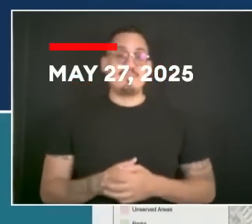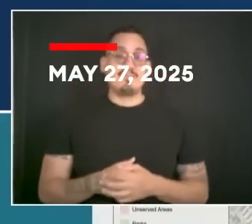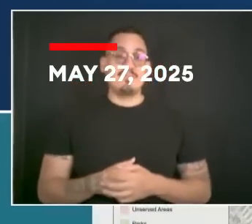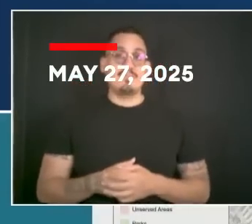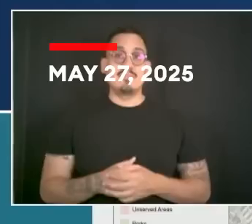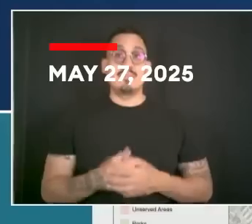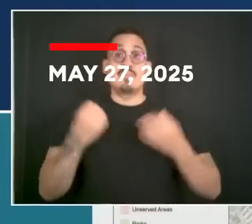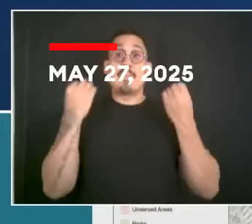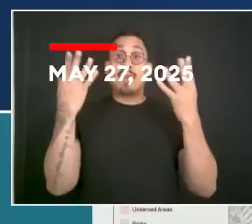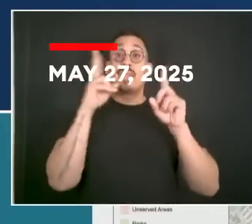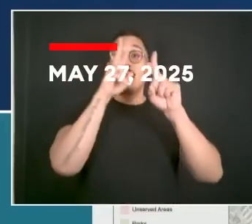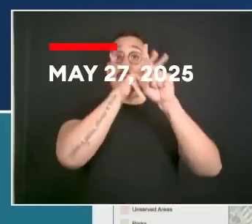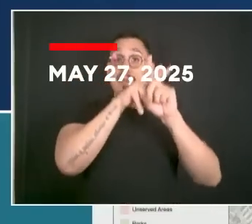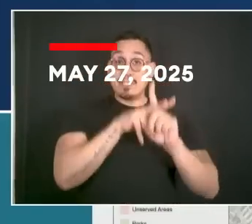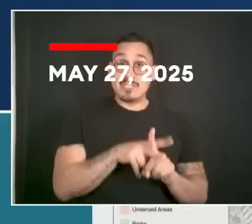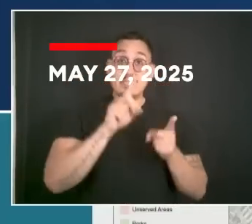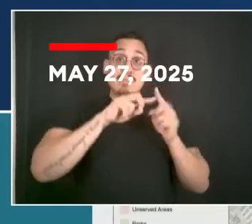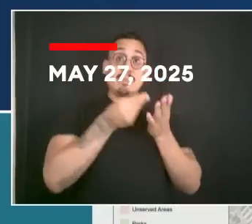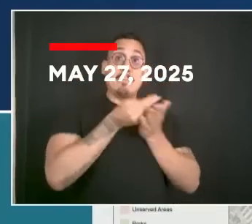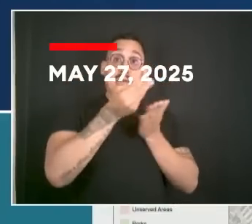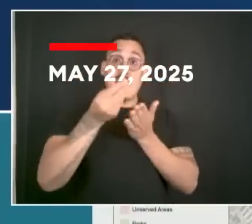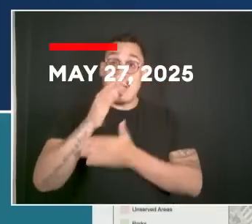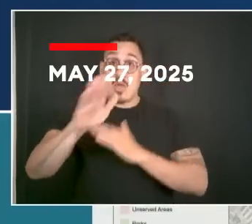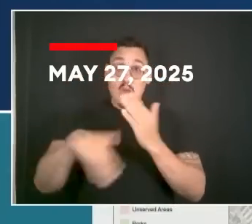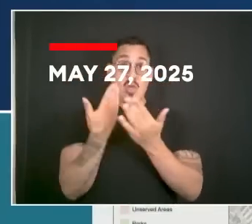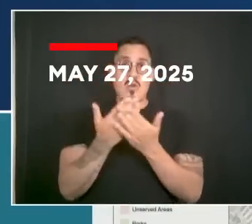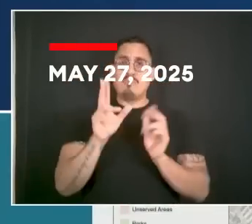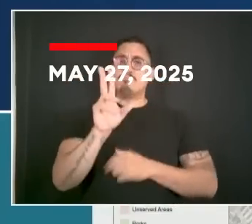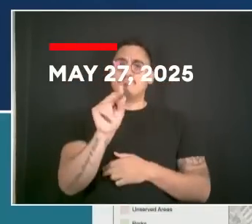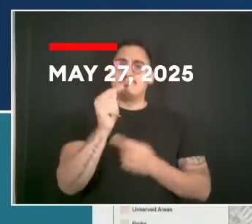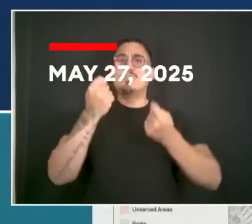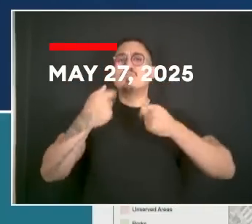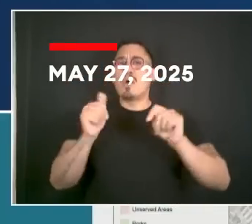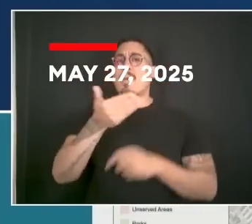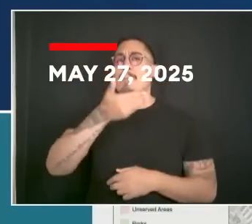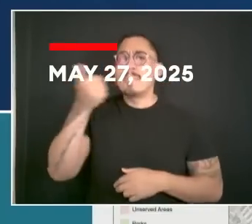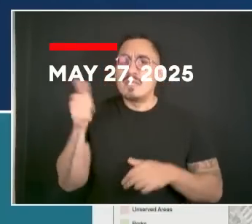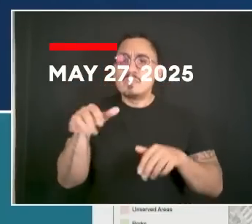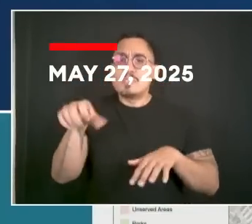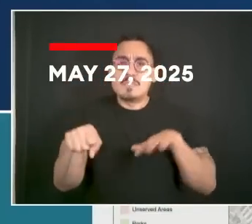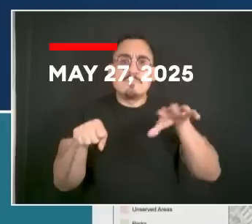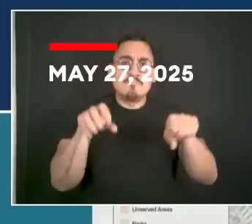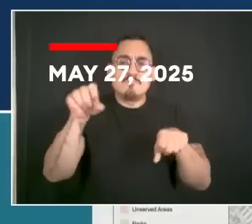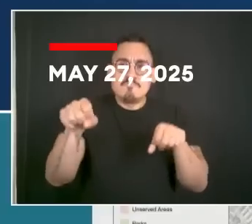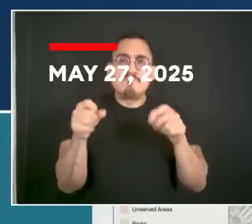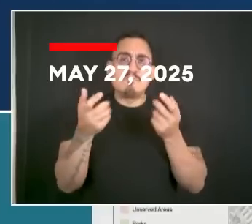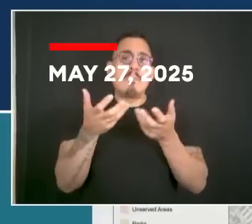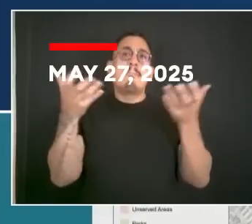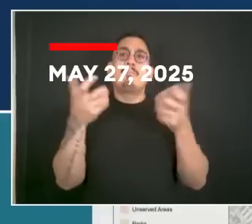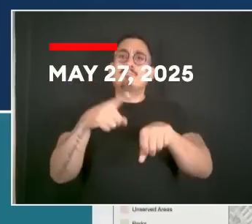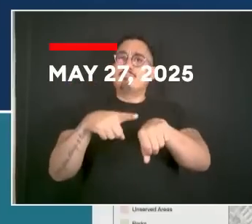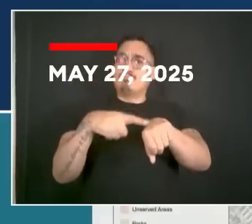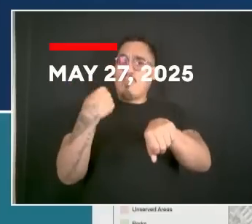successful ULURP application will allow our Parks Department to acquire the sites as long as there is